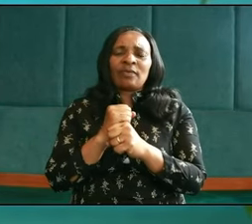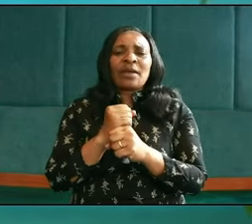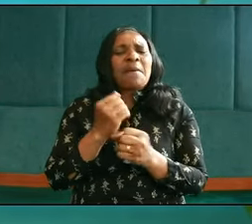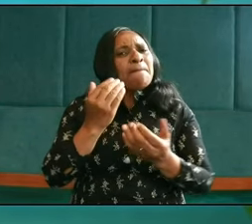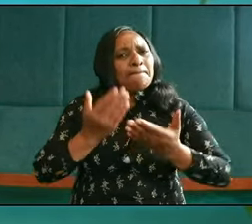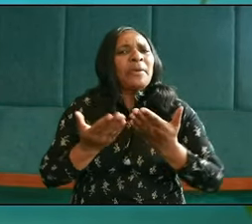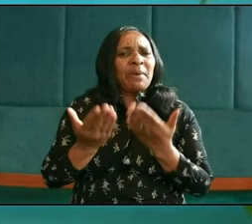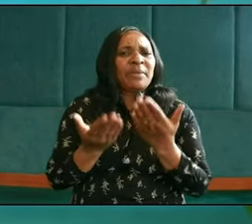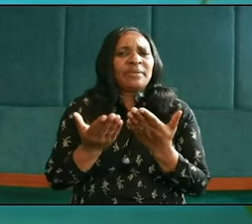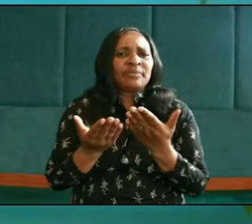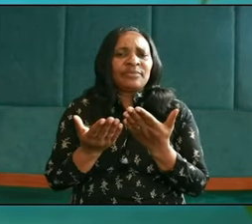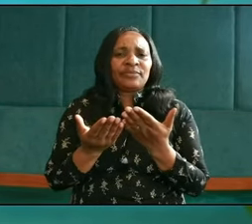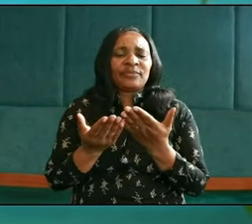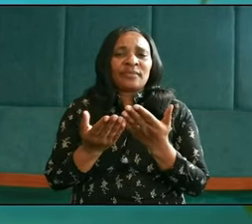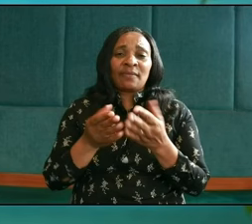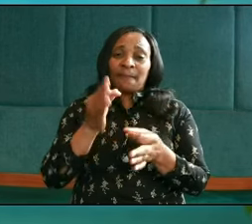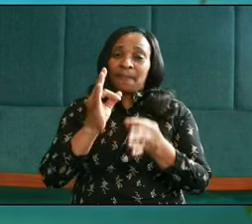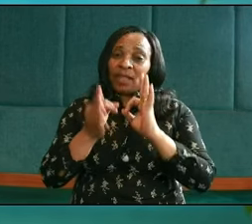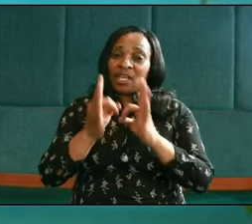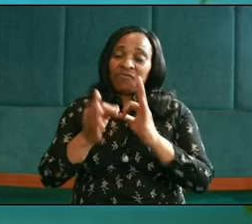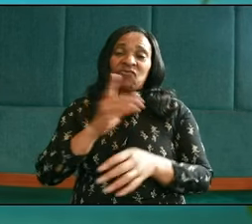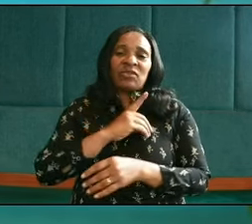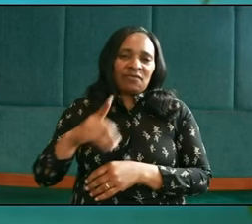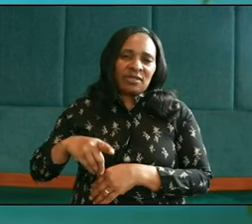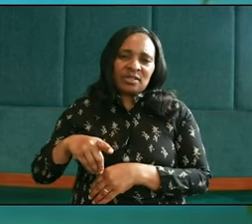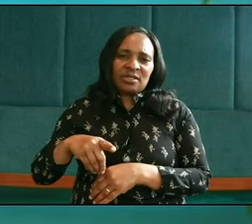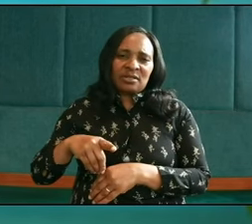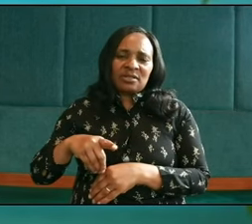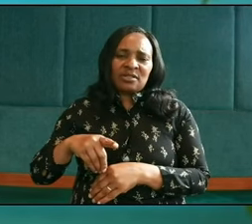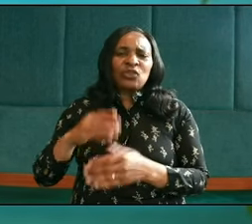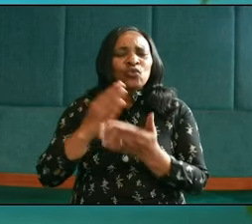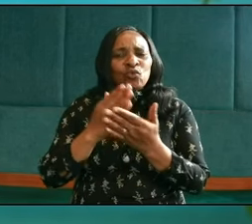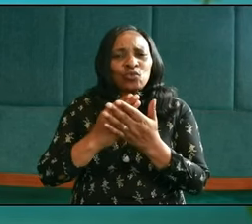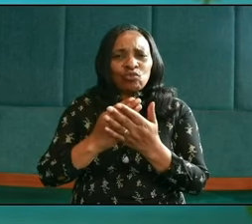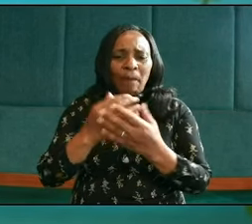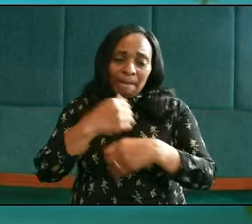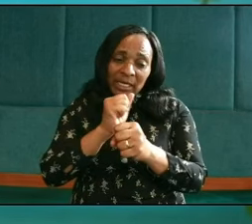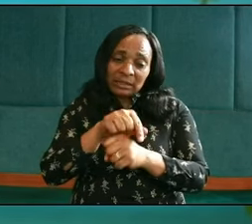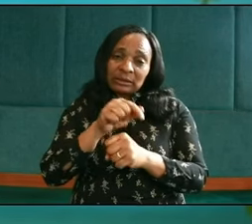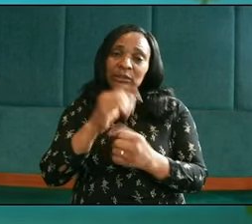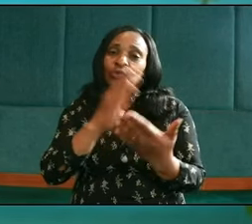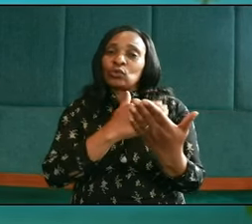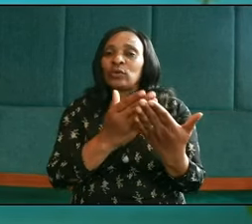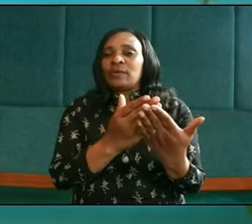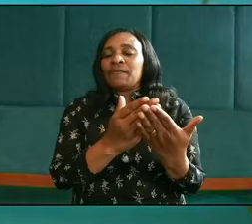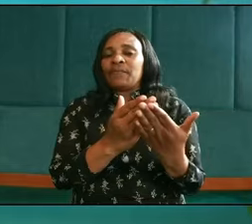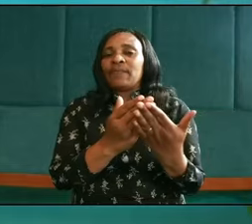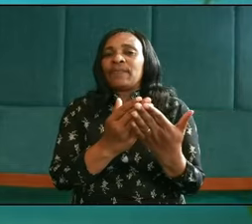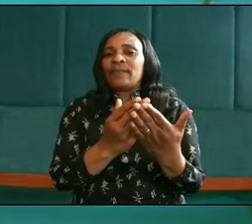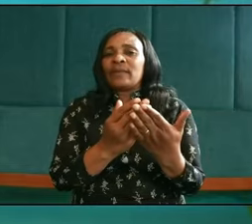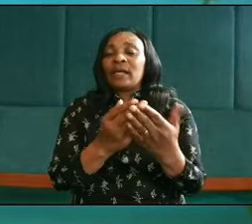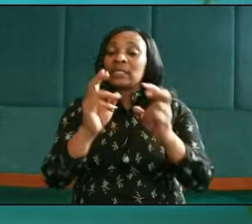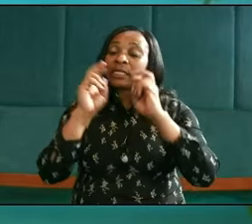Probably, if David really composed this song, as